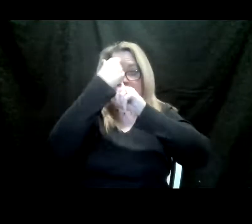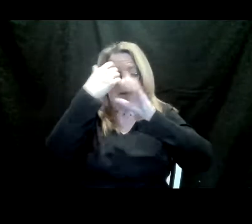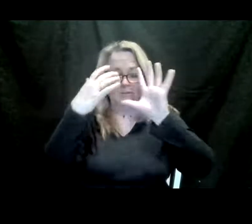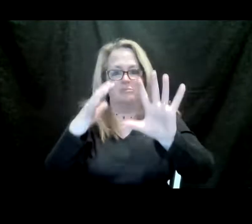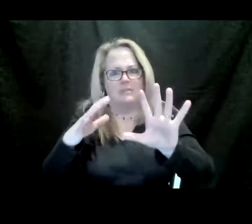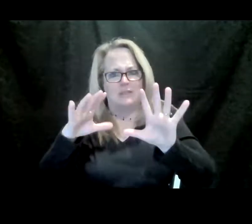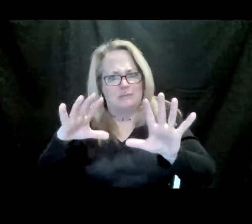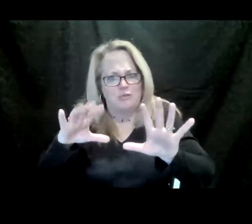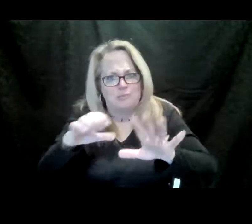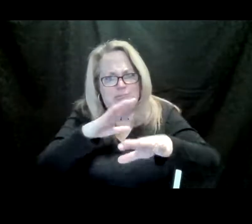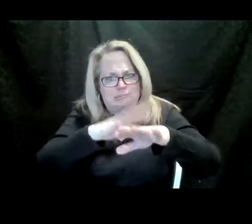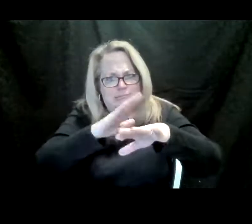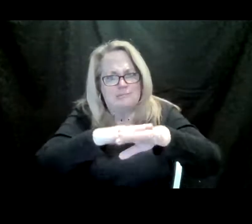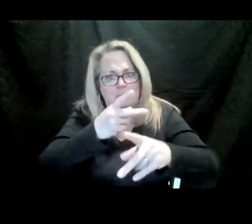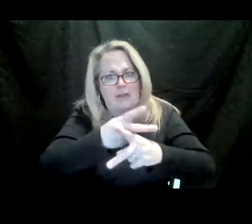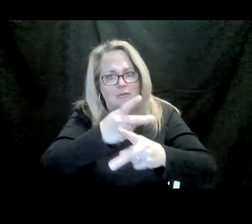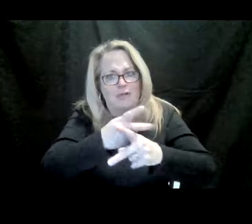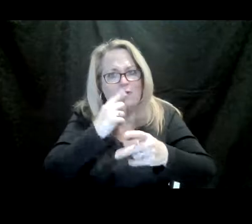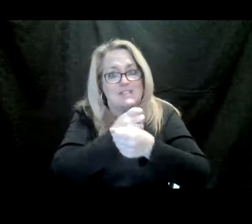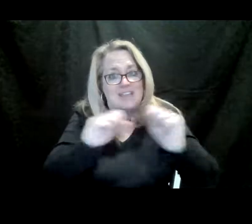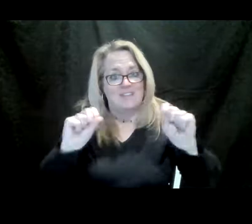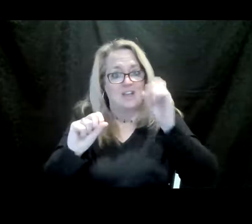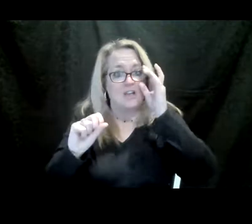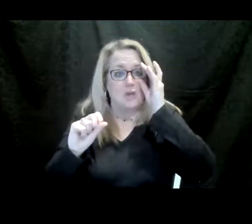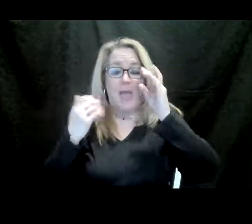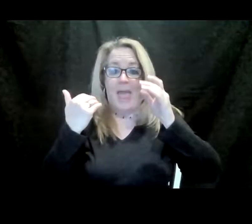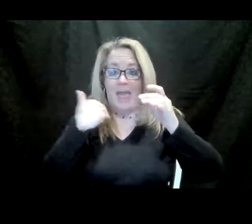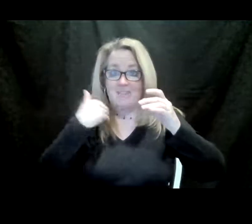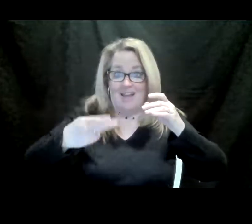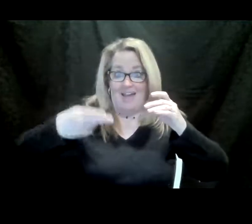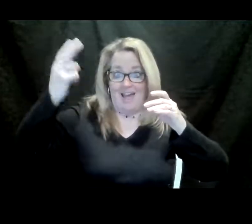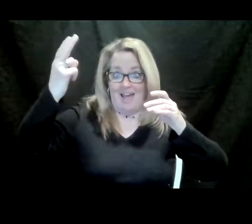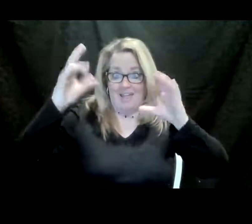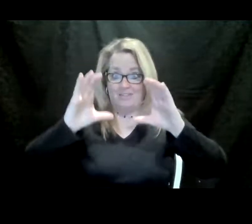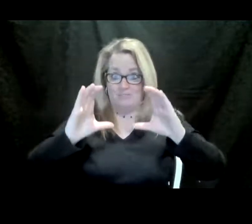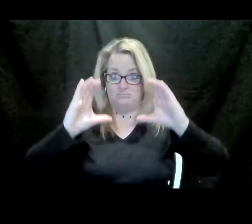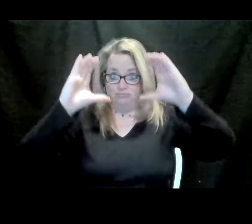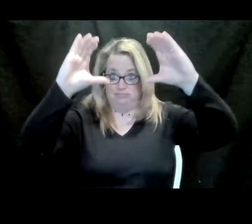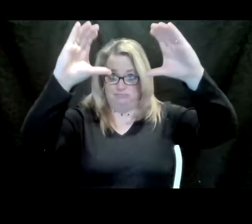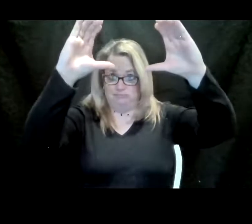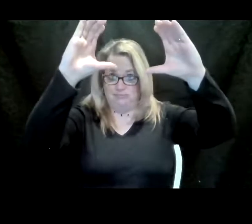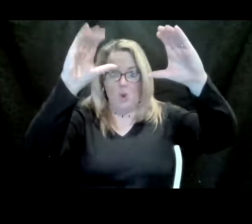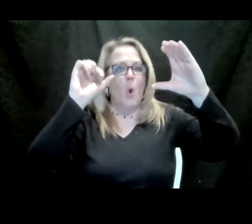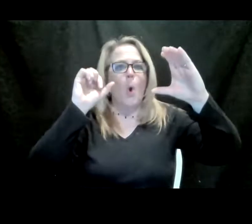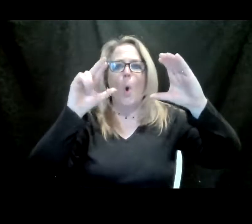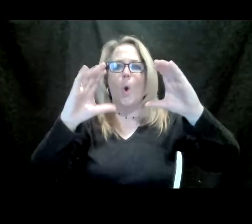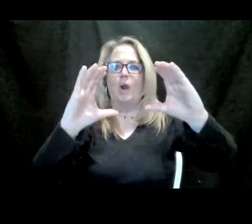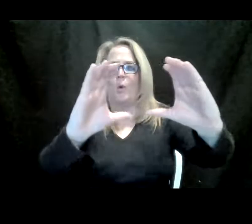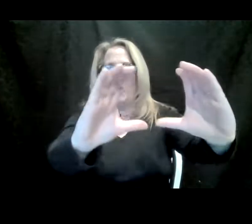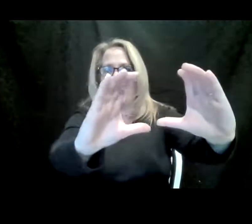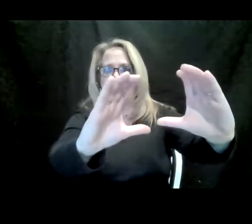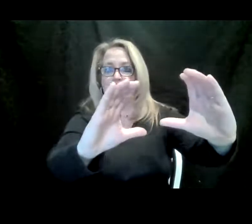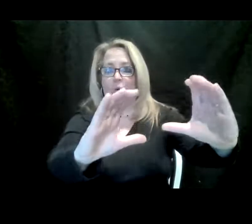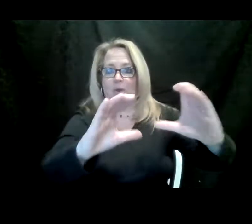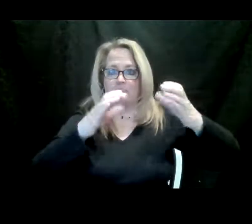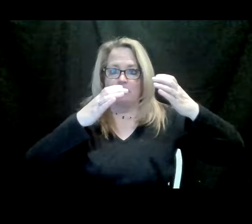little careful for safety reasons to either have it up far enough, the pan itself, or to have it far enough away that